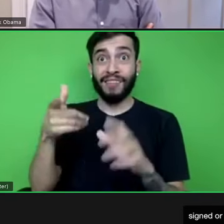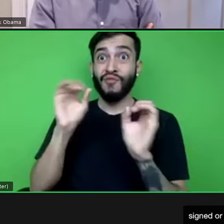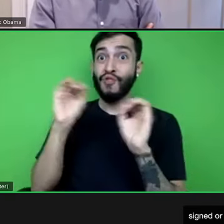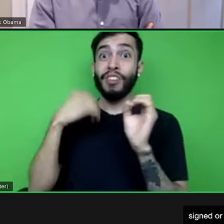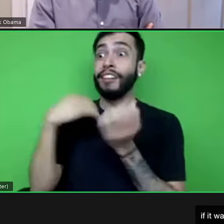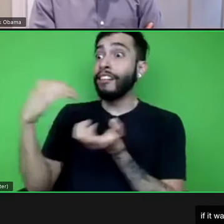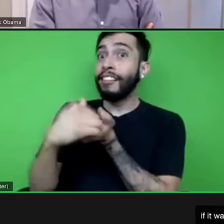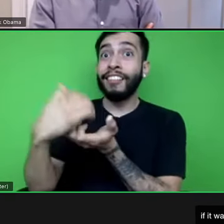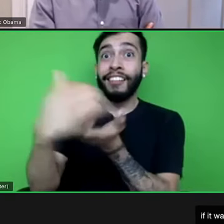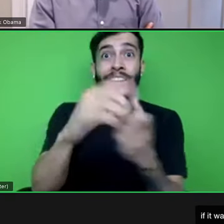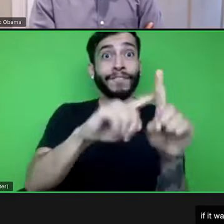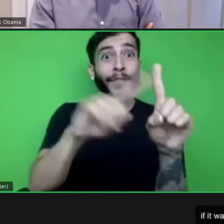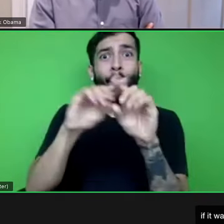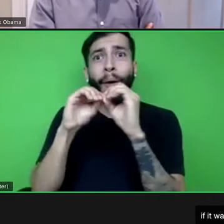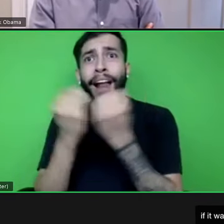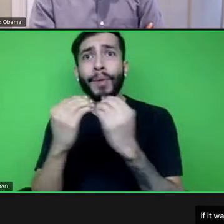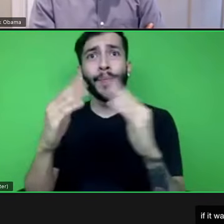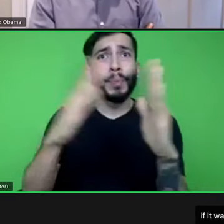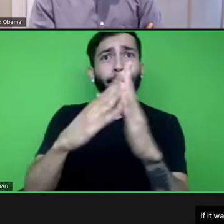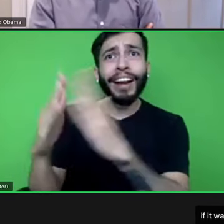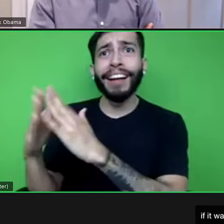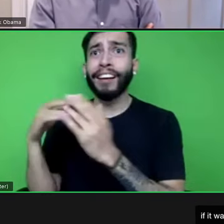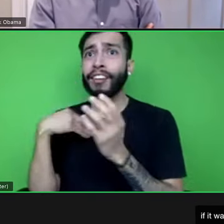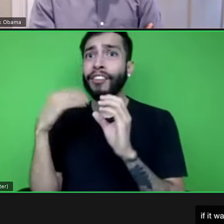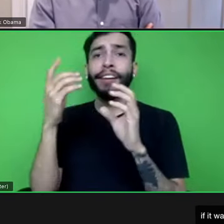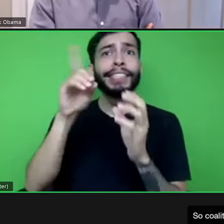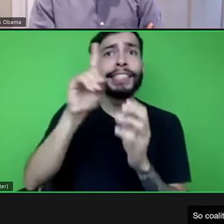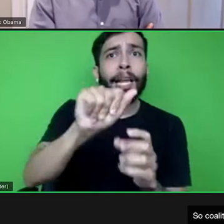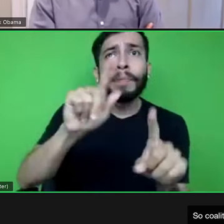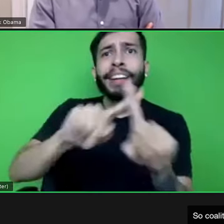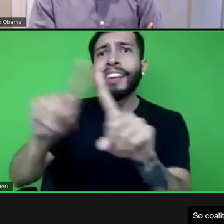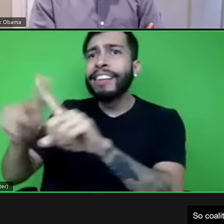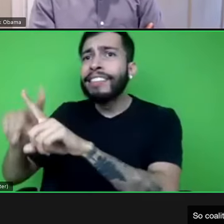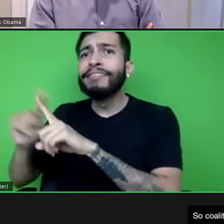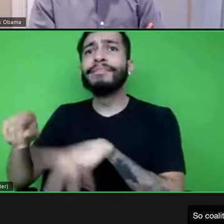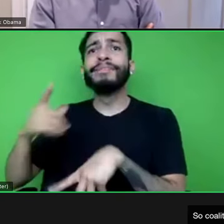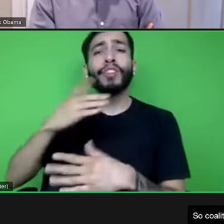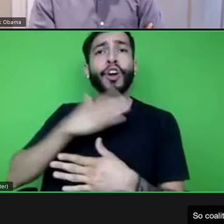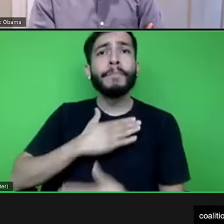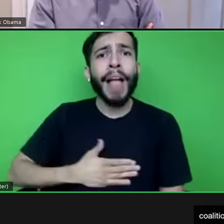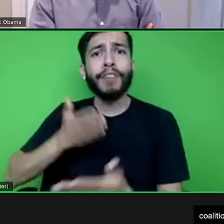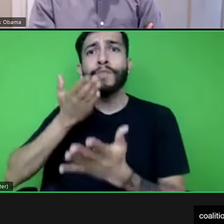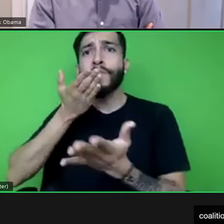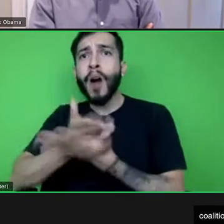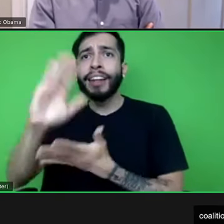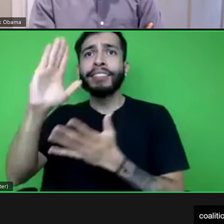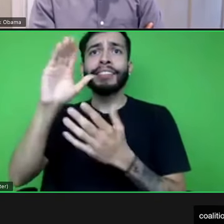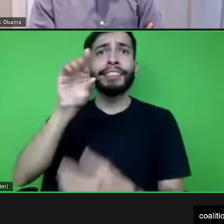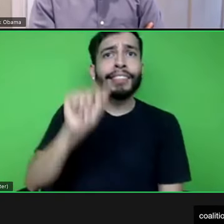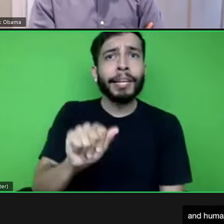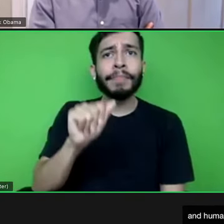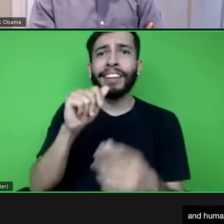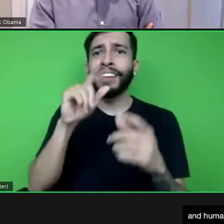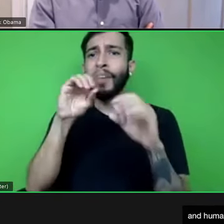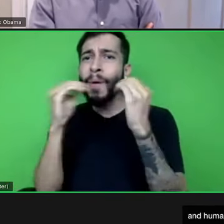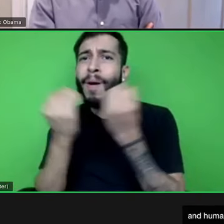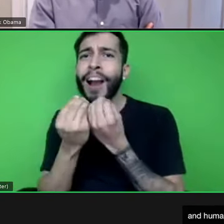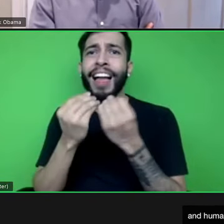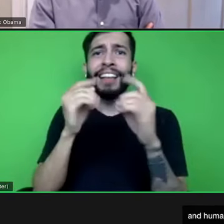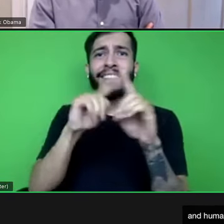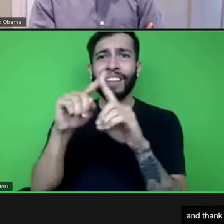disability, coalition cross civil rights and human rights organizations. And thank you for your ongoing leadership. It was a privilege for me to work for